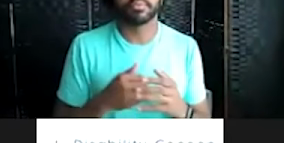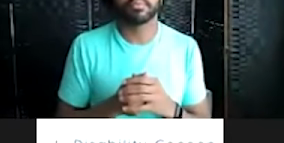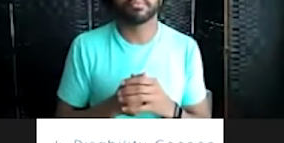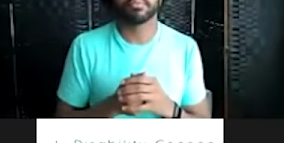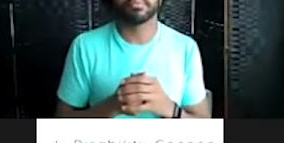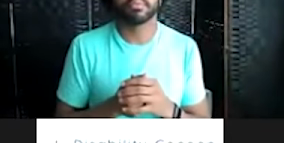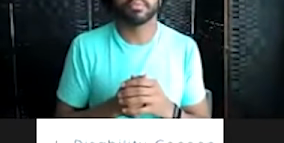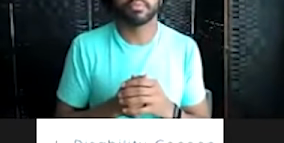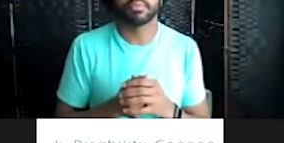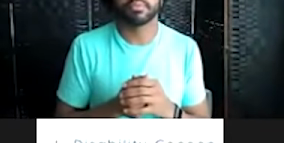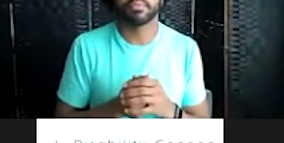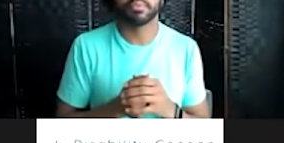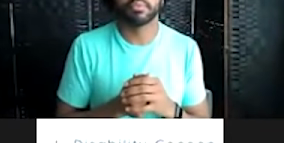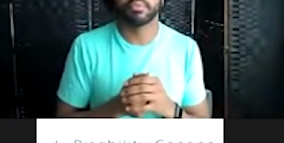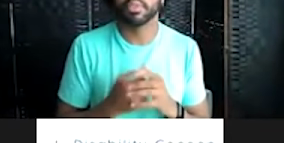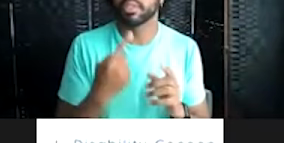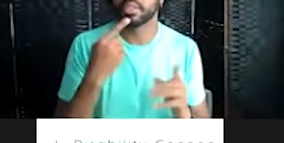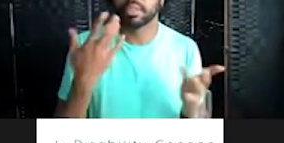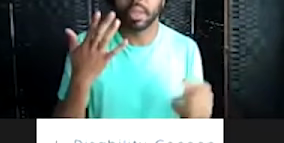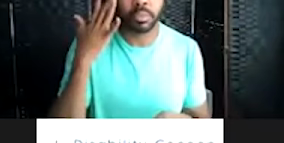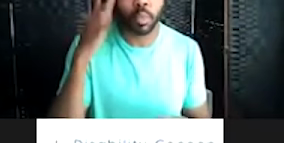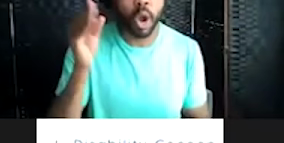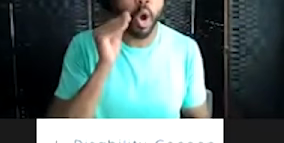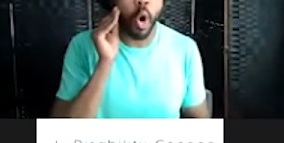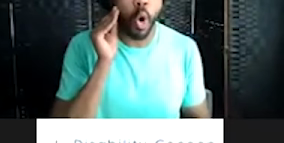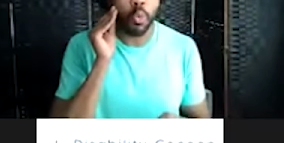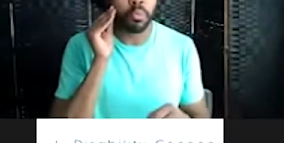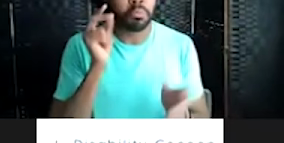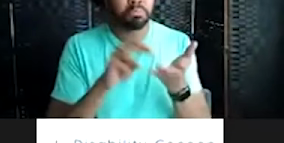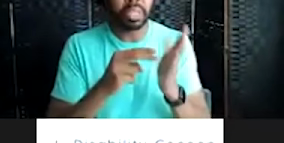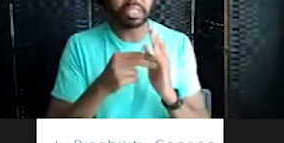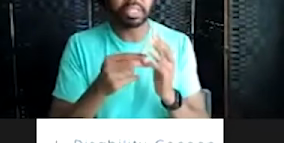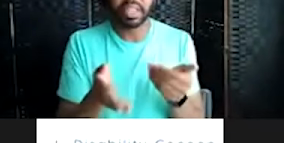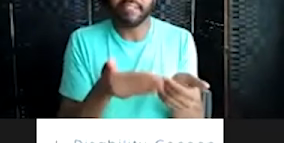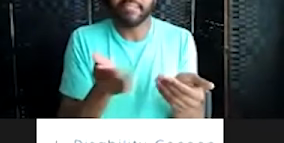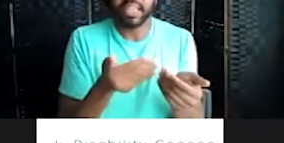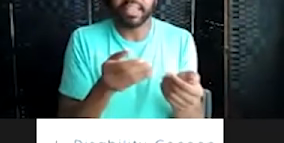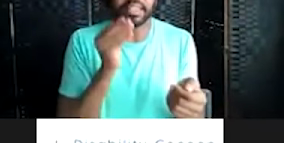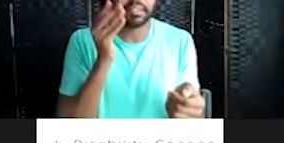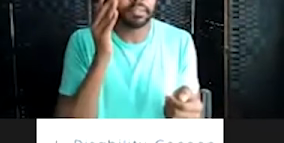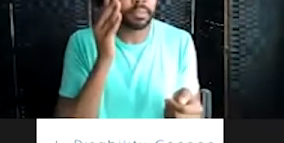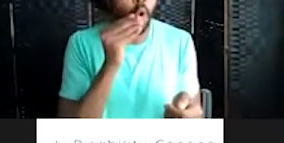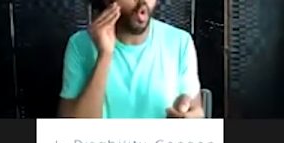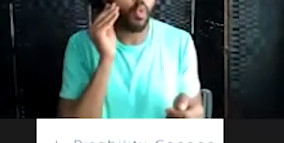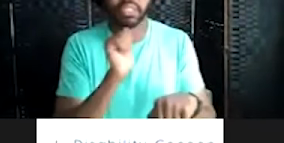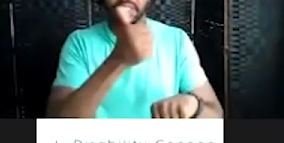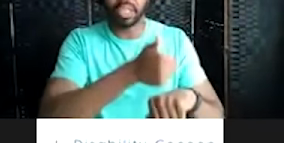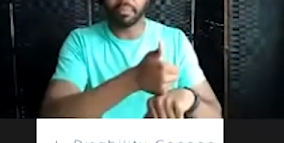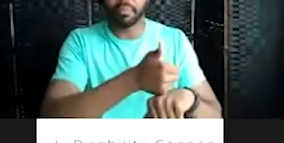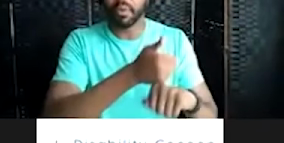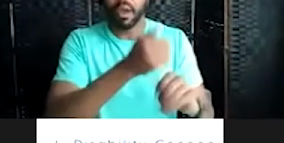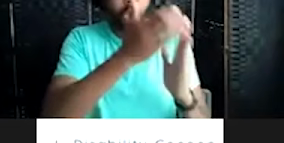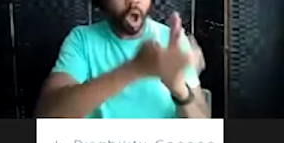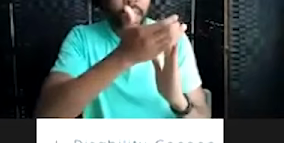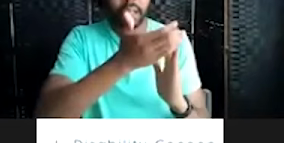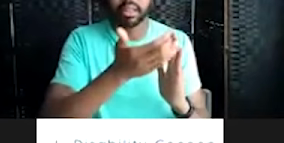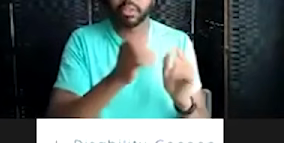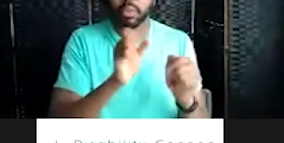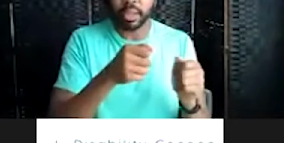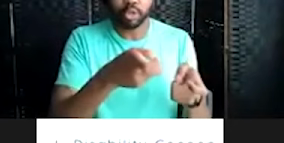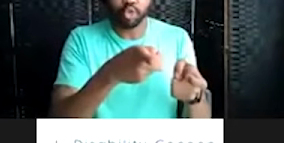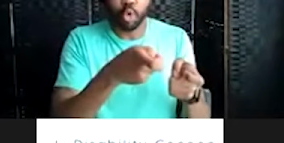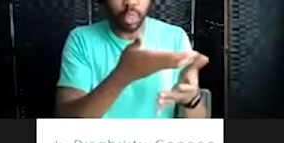home refers to a convenient home setup where appliances and devices can be automatically controlled remotely from anywhere with an internet